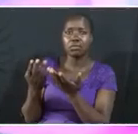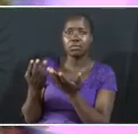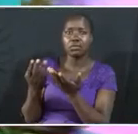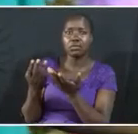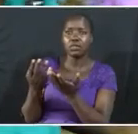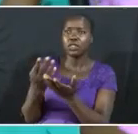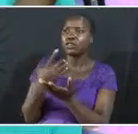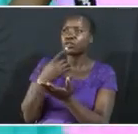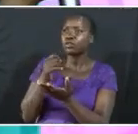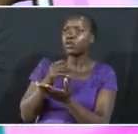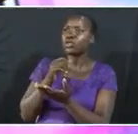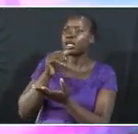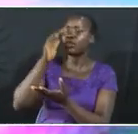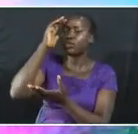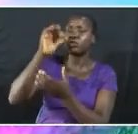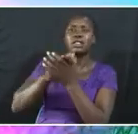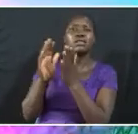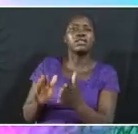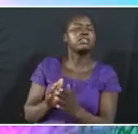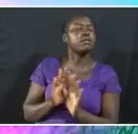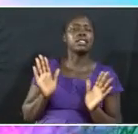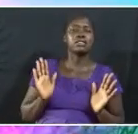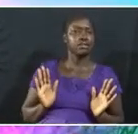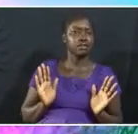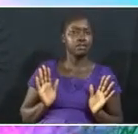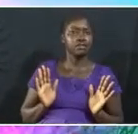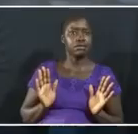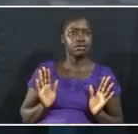So they're not believers. That is what we are saying.